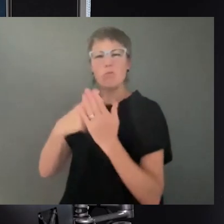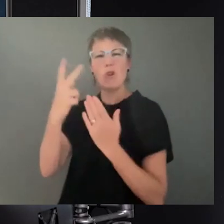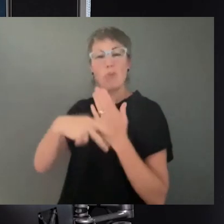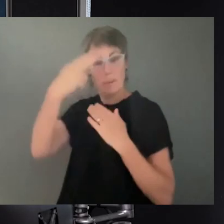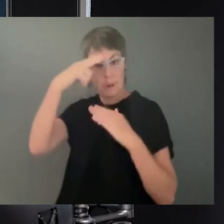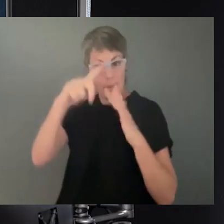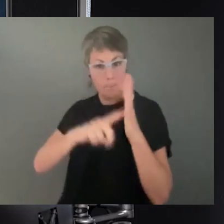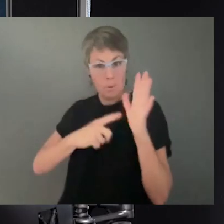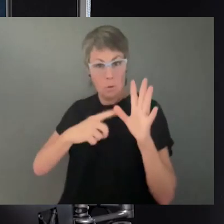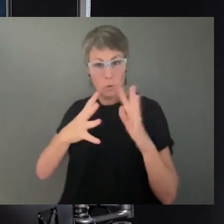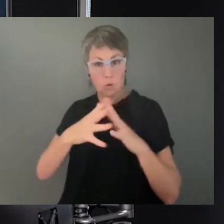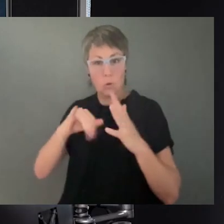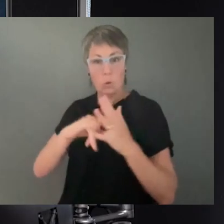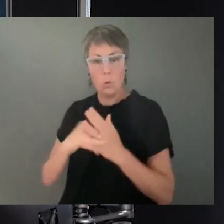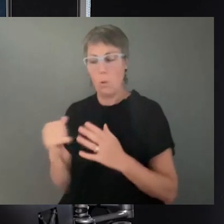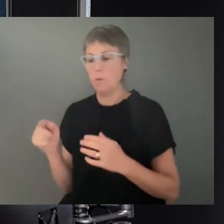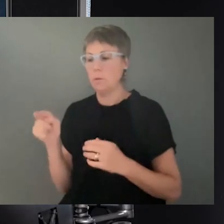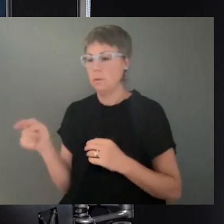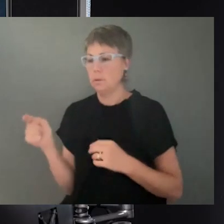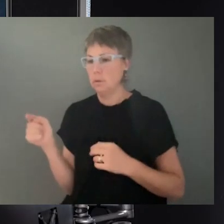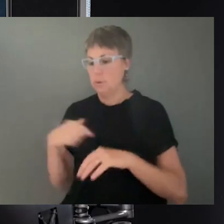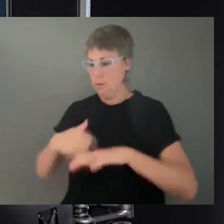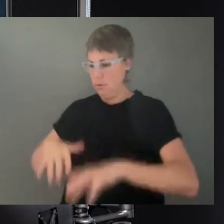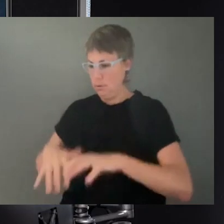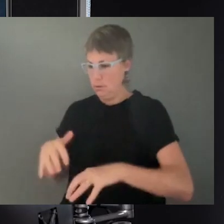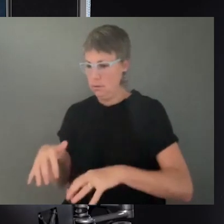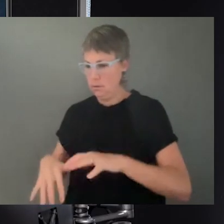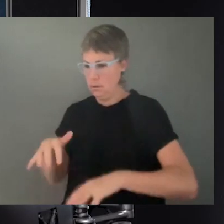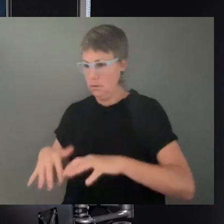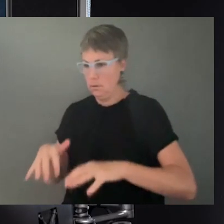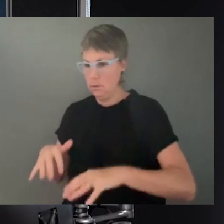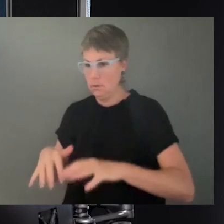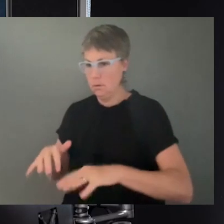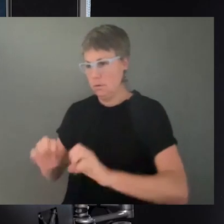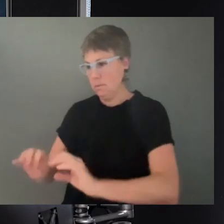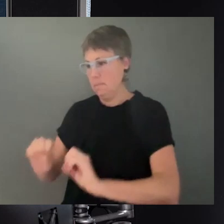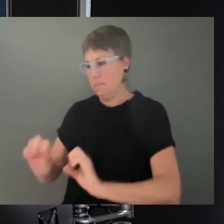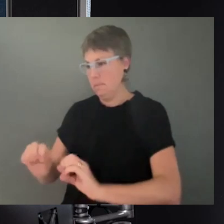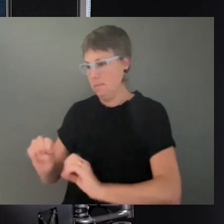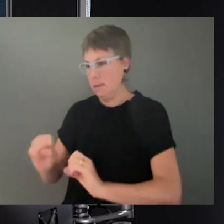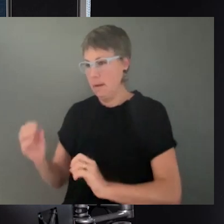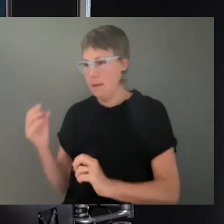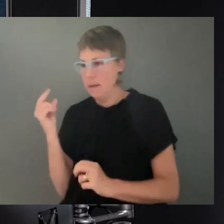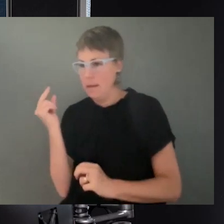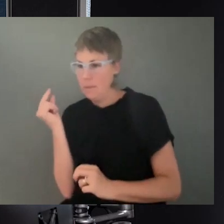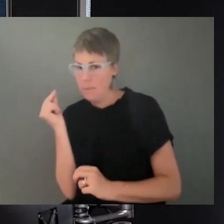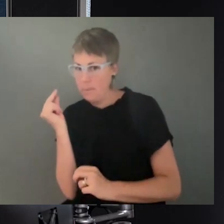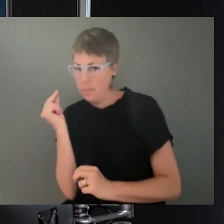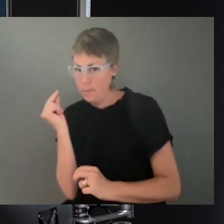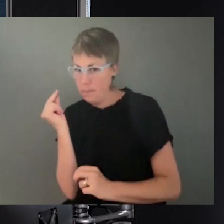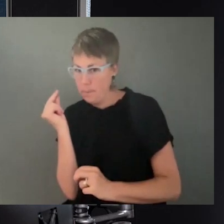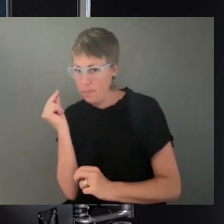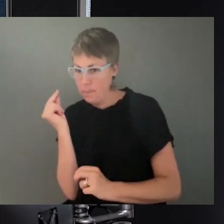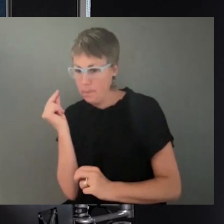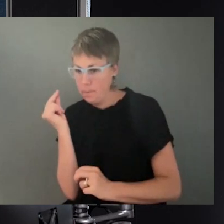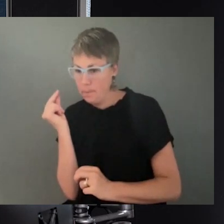screen reading software, or JAWS, as Brendan pointed out, loaded onto it, and it scans all the stories that I've inputted into